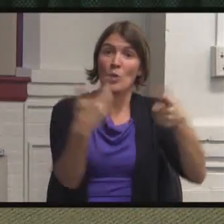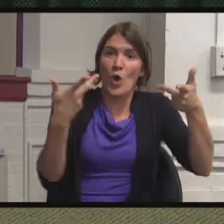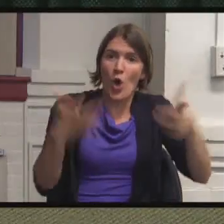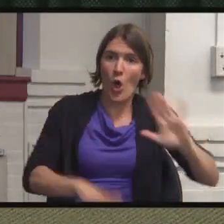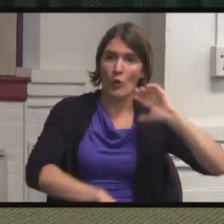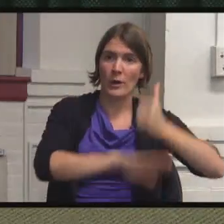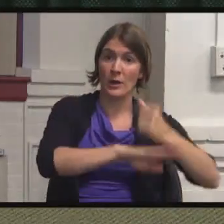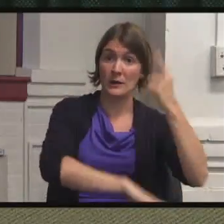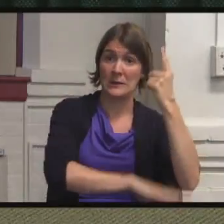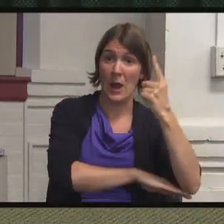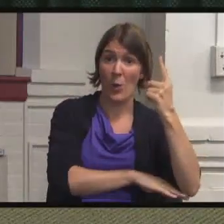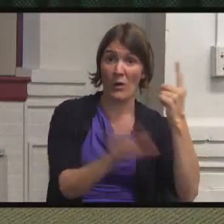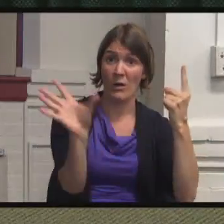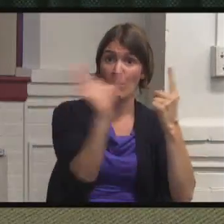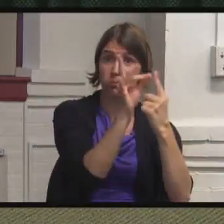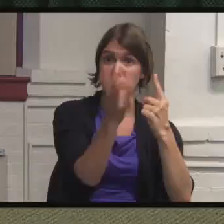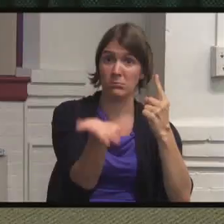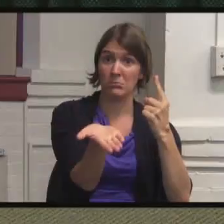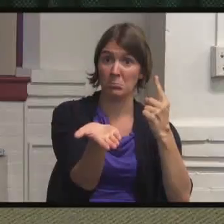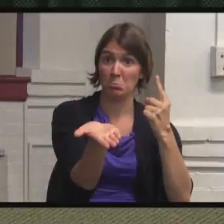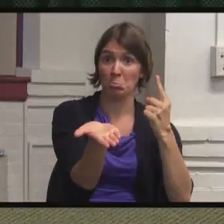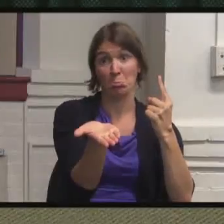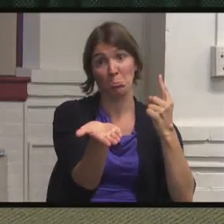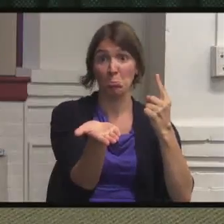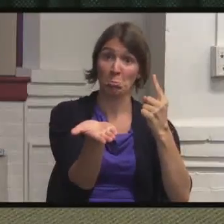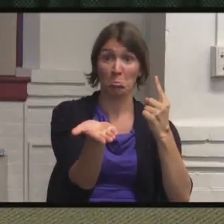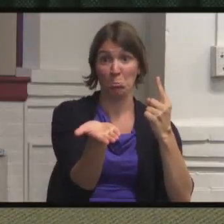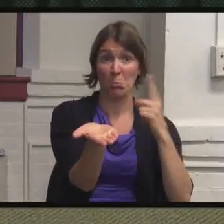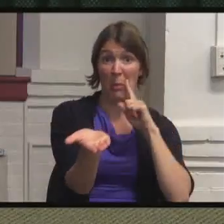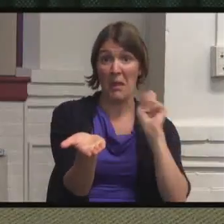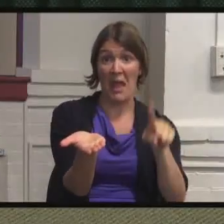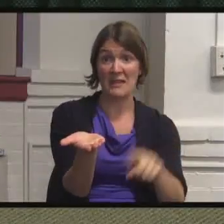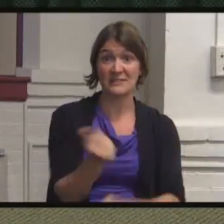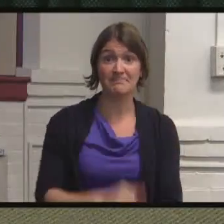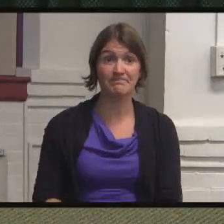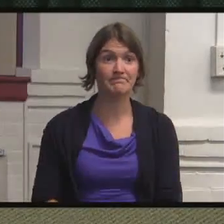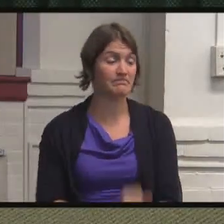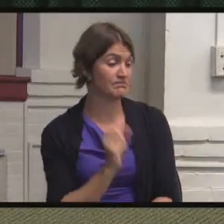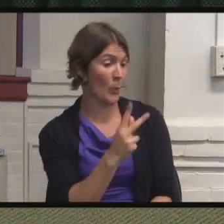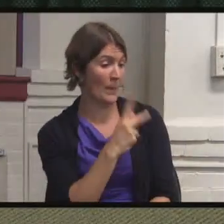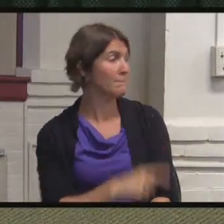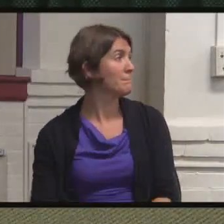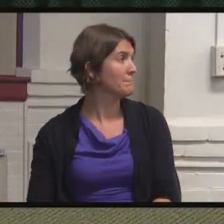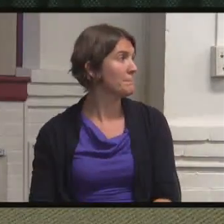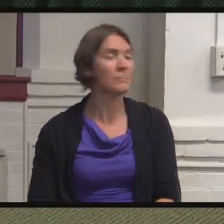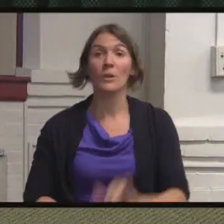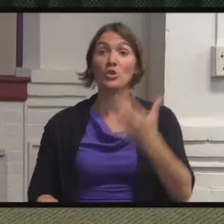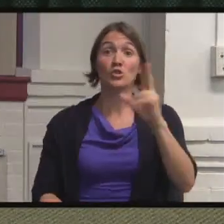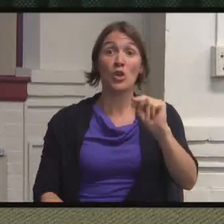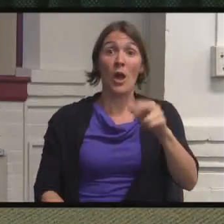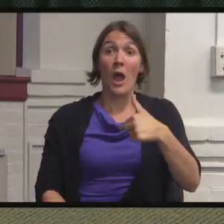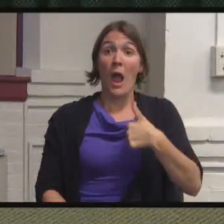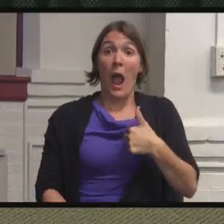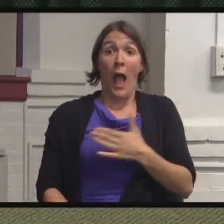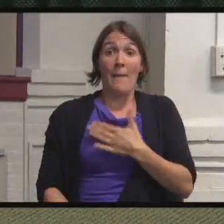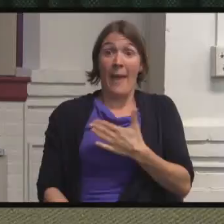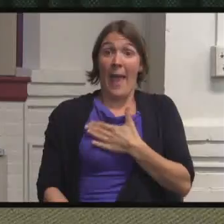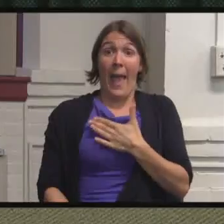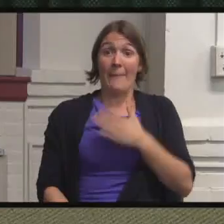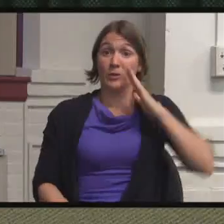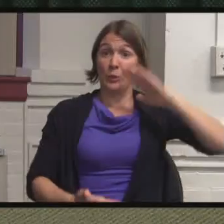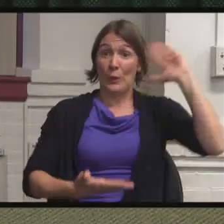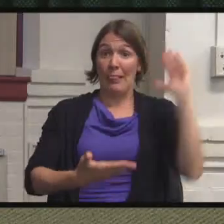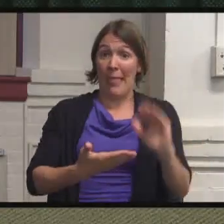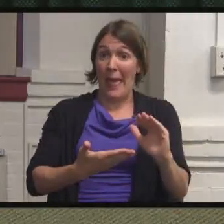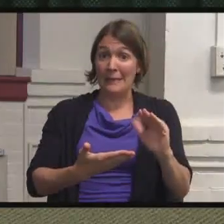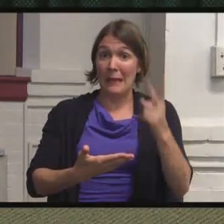town's position. It's, right. I'm not sure that it does, but it's okay. Certainly should be addressed. I'm so absolutely all for mitigating as much, you know, if